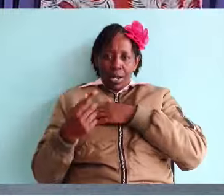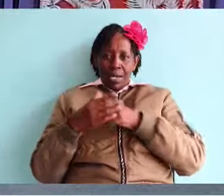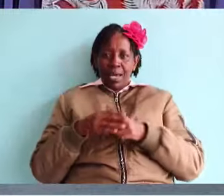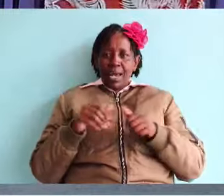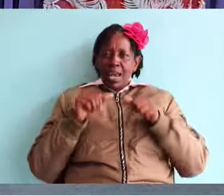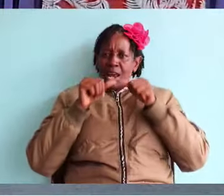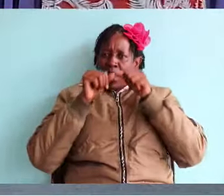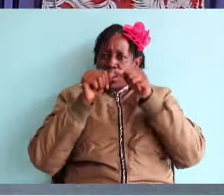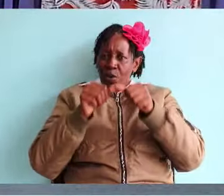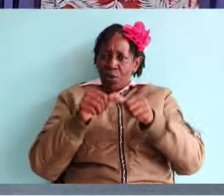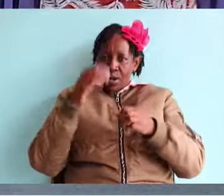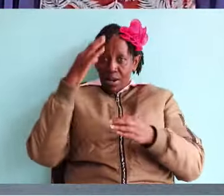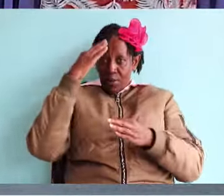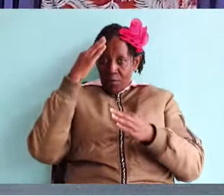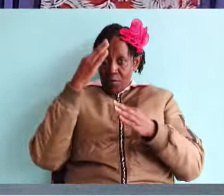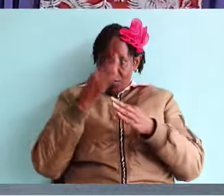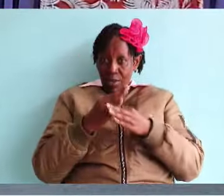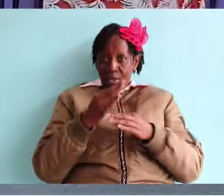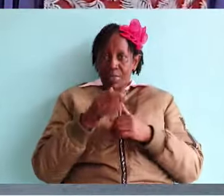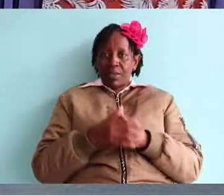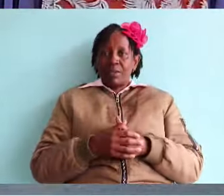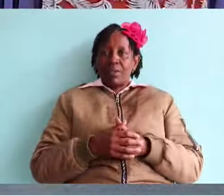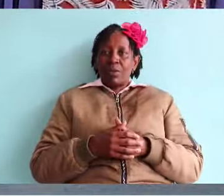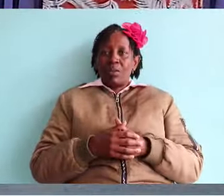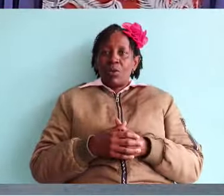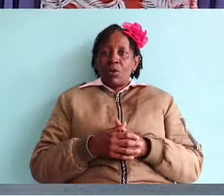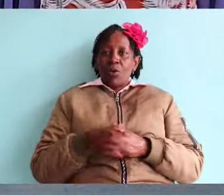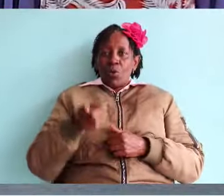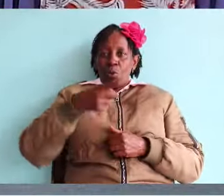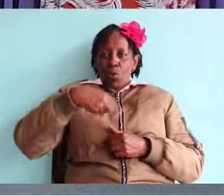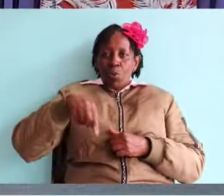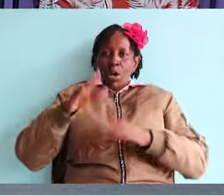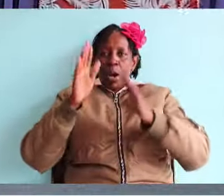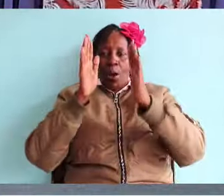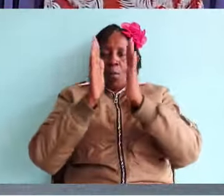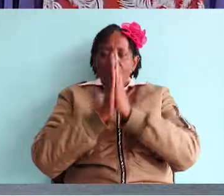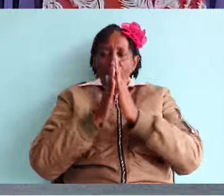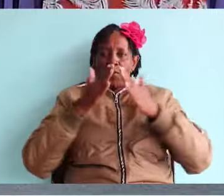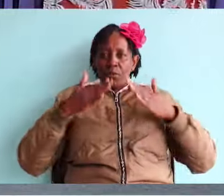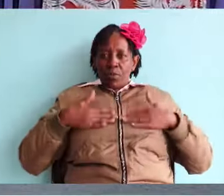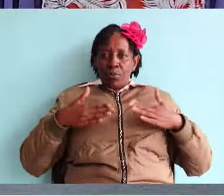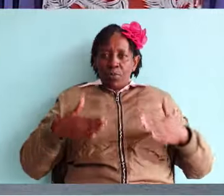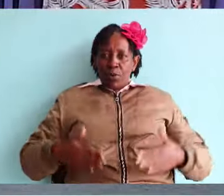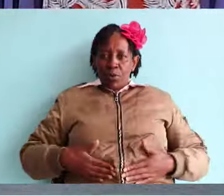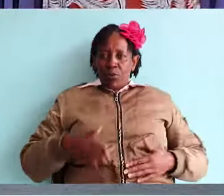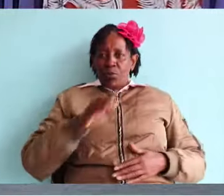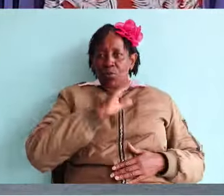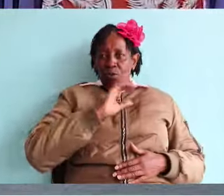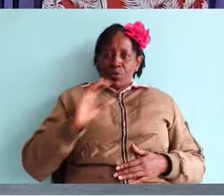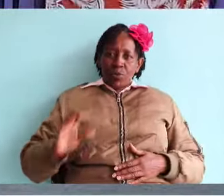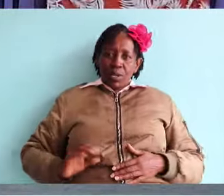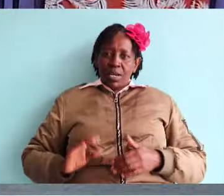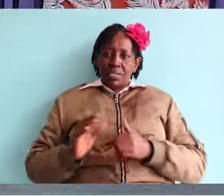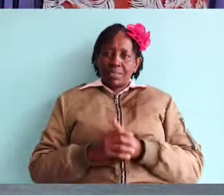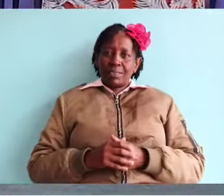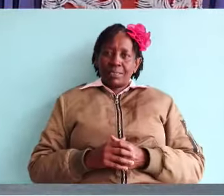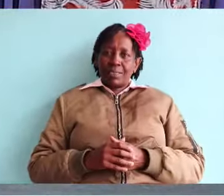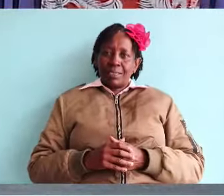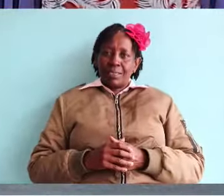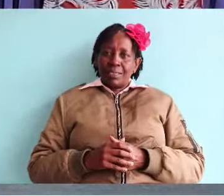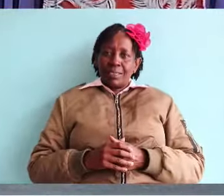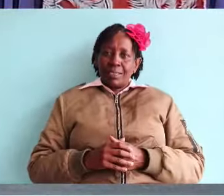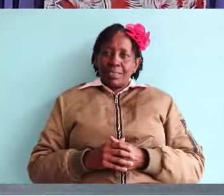that leads to eternal life. So we do pray, God, for the body of Christ to really turn our eyes to